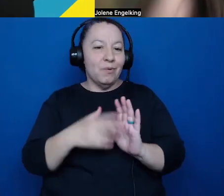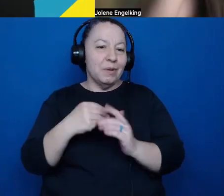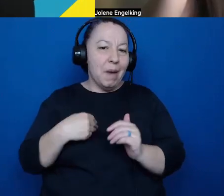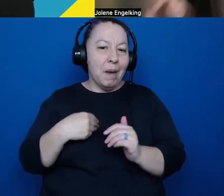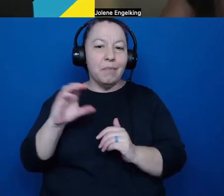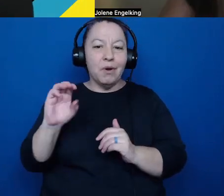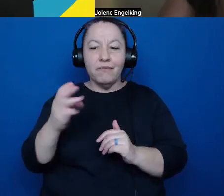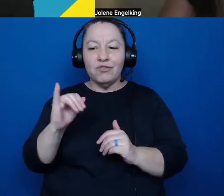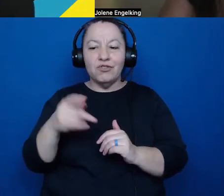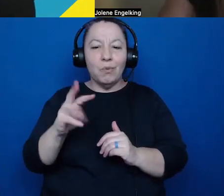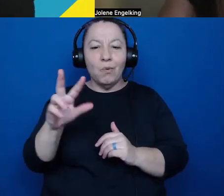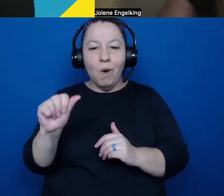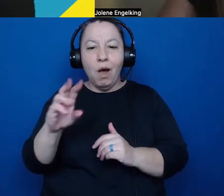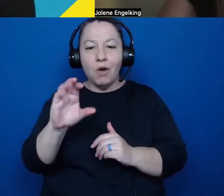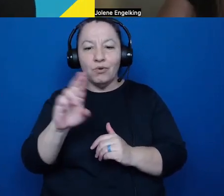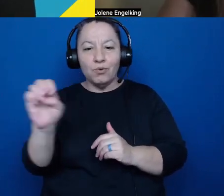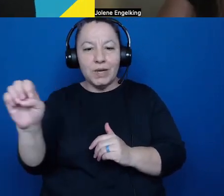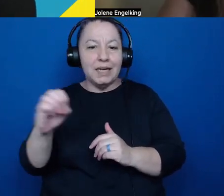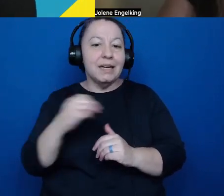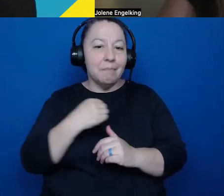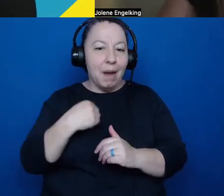and I'm also affiliated with Crow, Gros Ventre, and